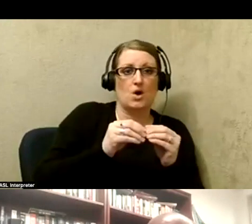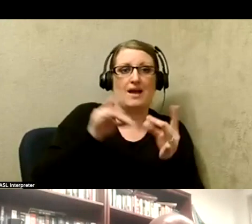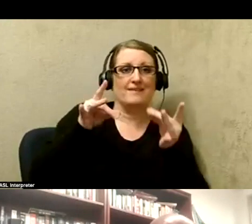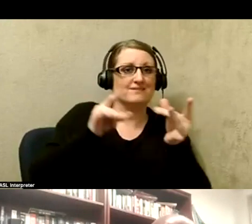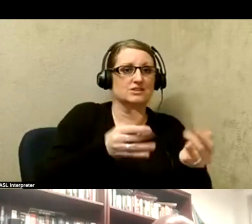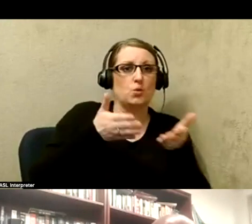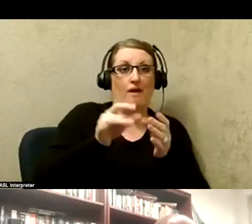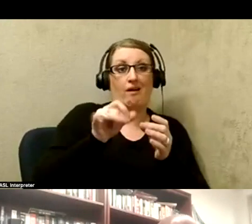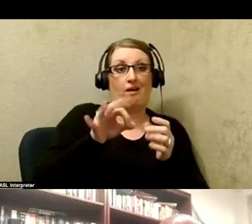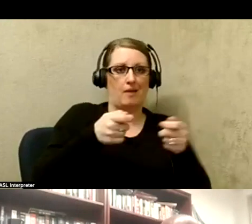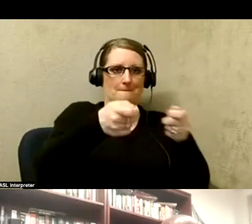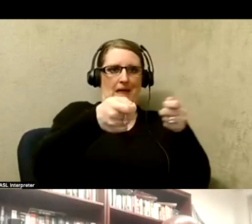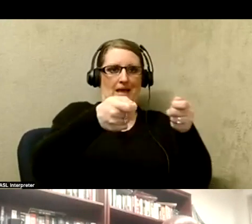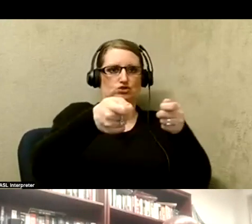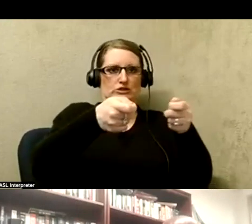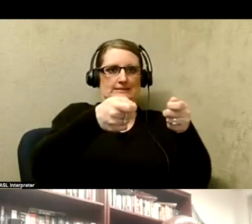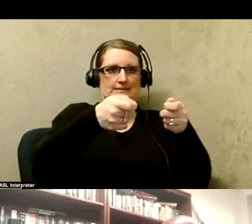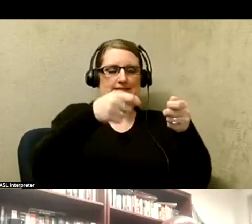them.